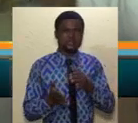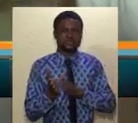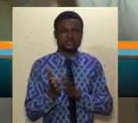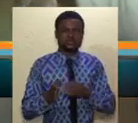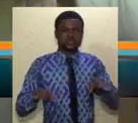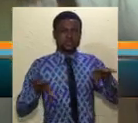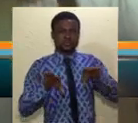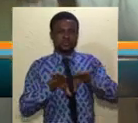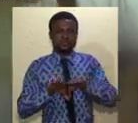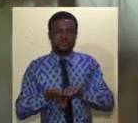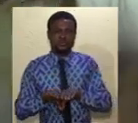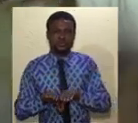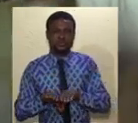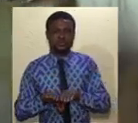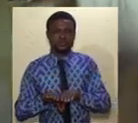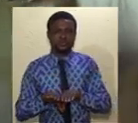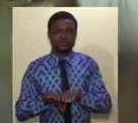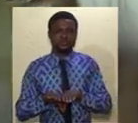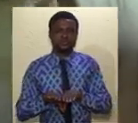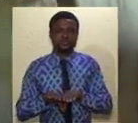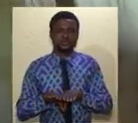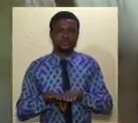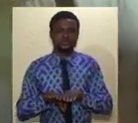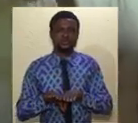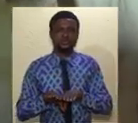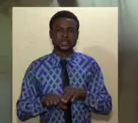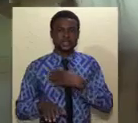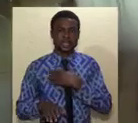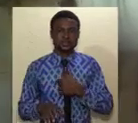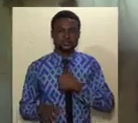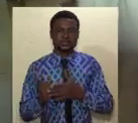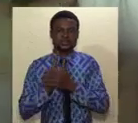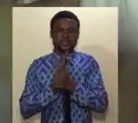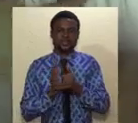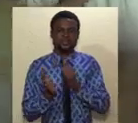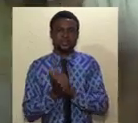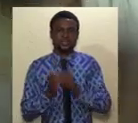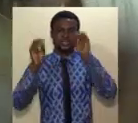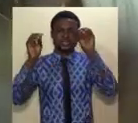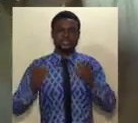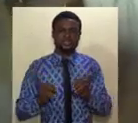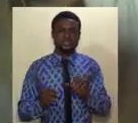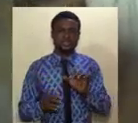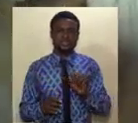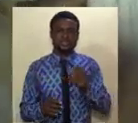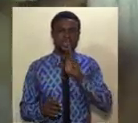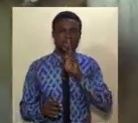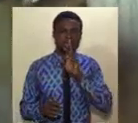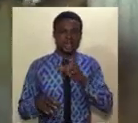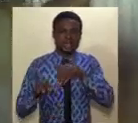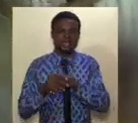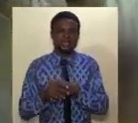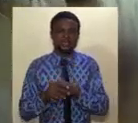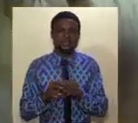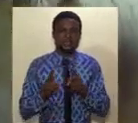lockdown, our children are in school for at least 7 hours. Almost the better part of the day. And we believe that teachers are in a very, very